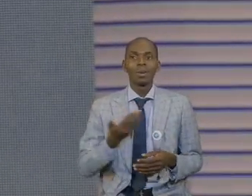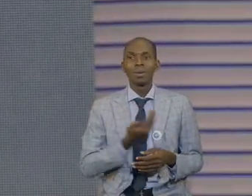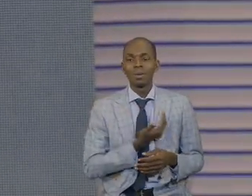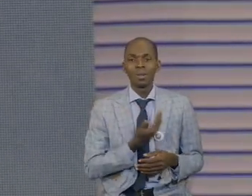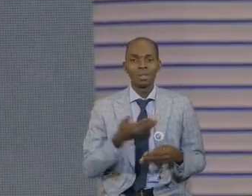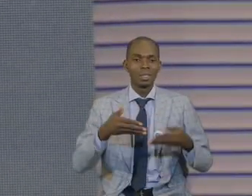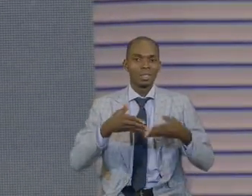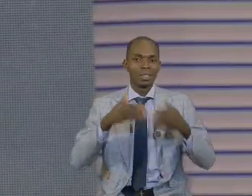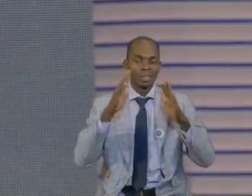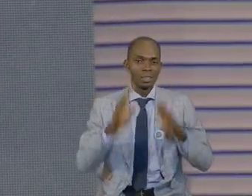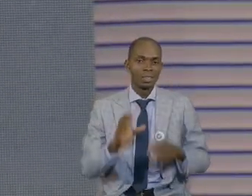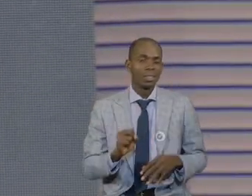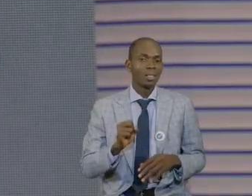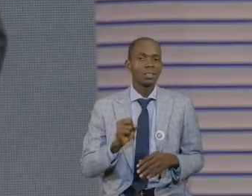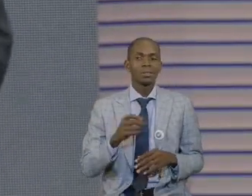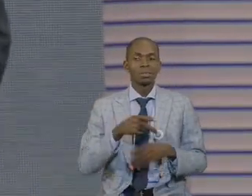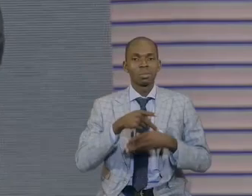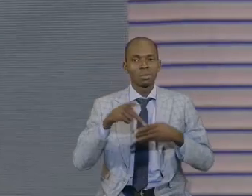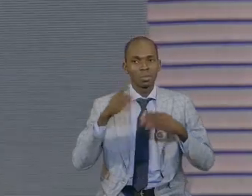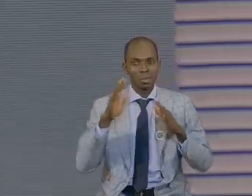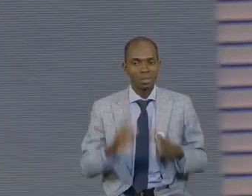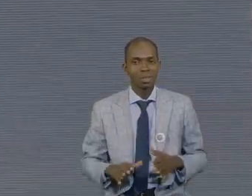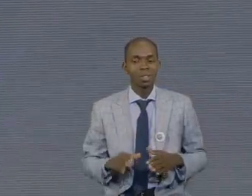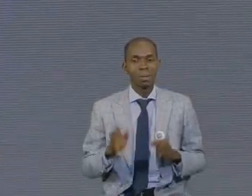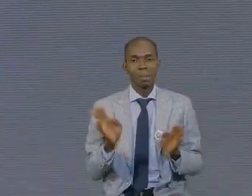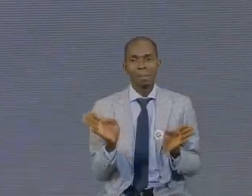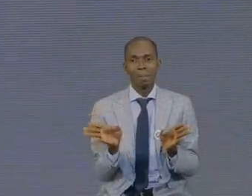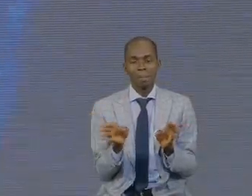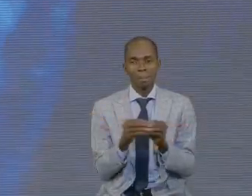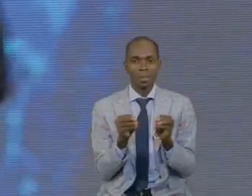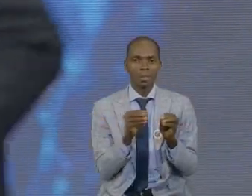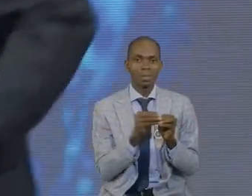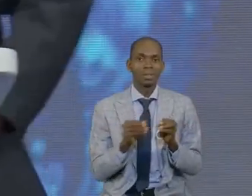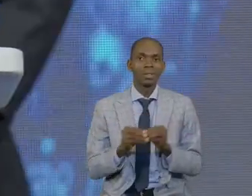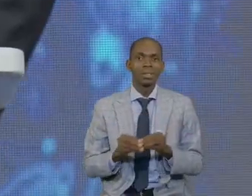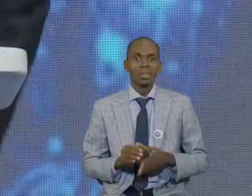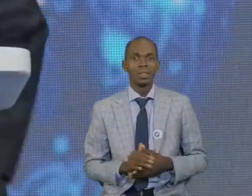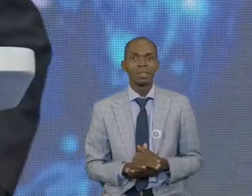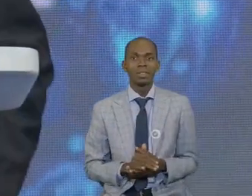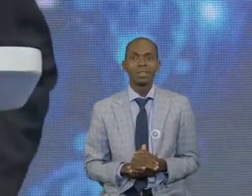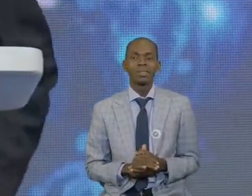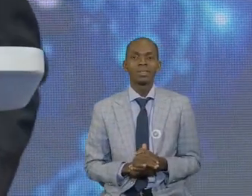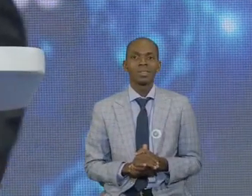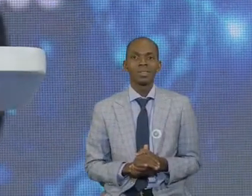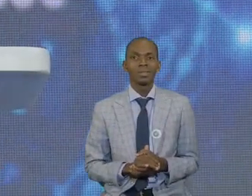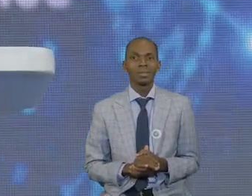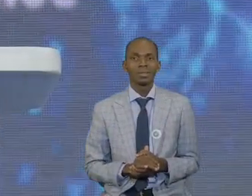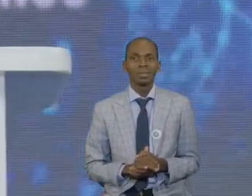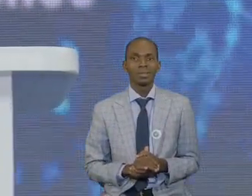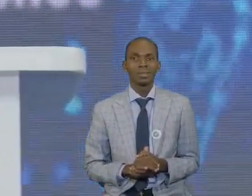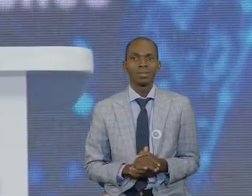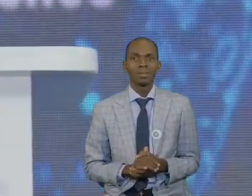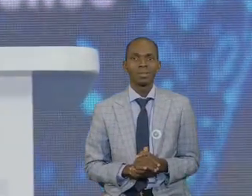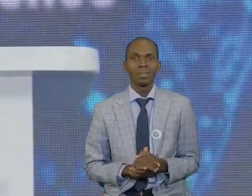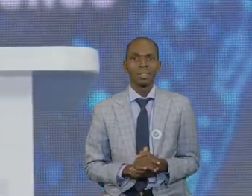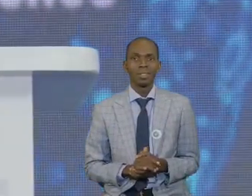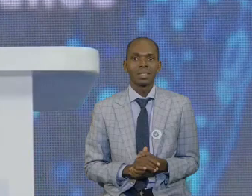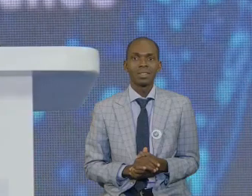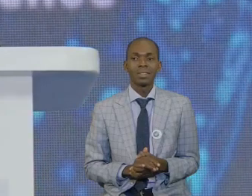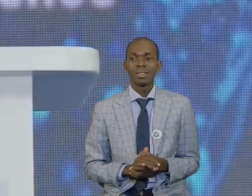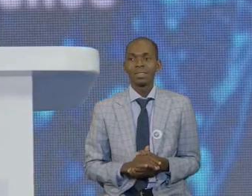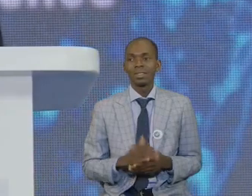leaders' professional meeting. Ça, c'est la dernière session de notre réunion des leaders et des professionnels. You are going to be